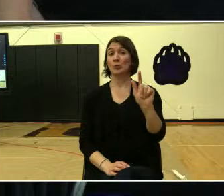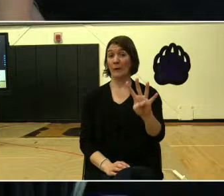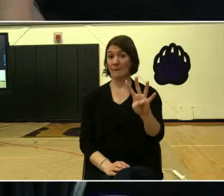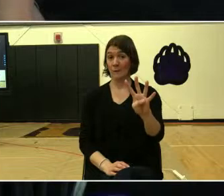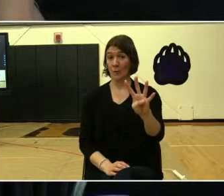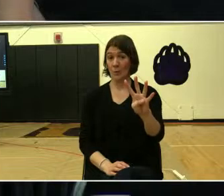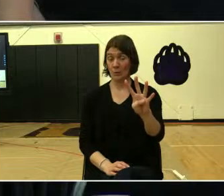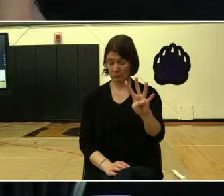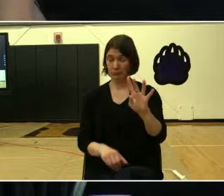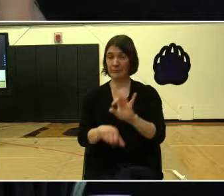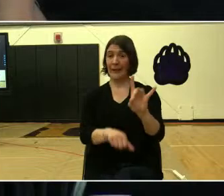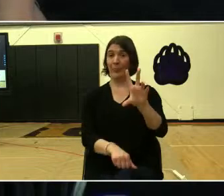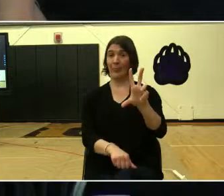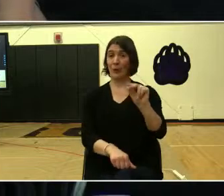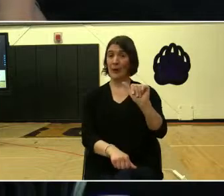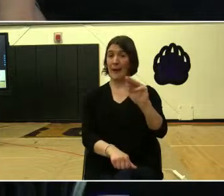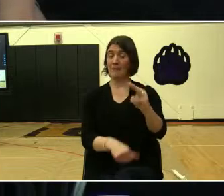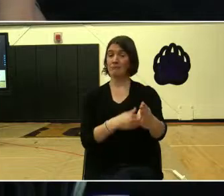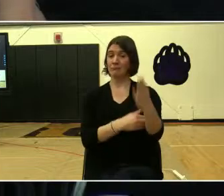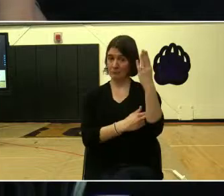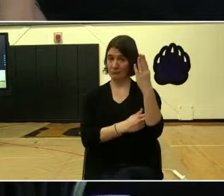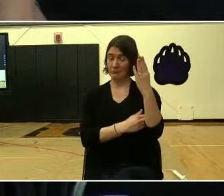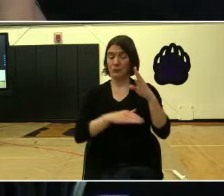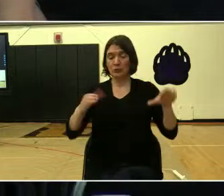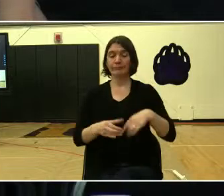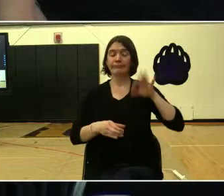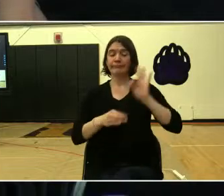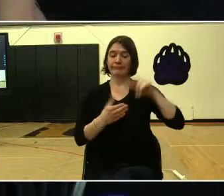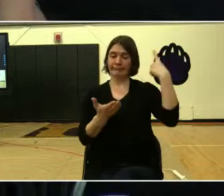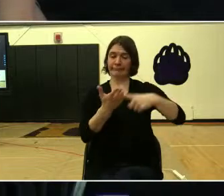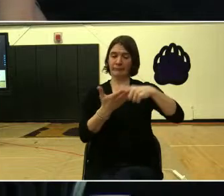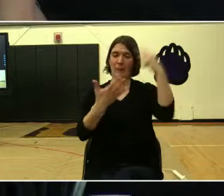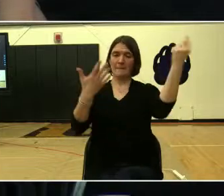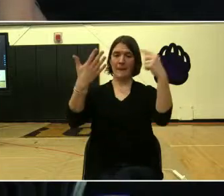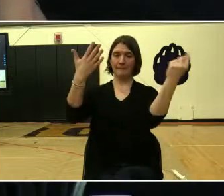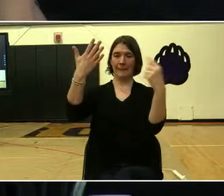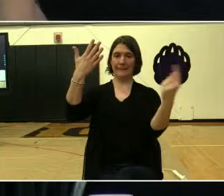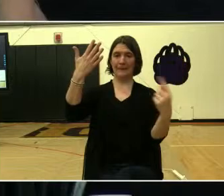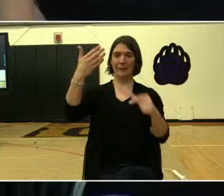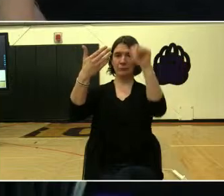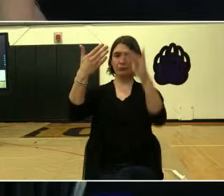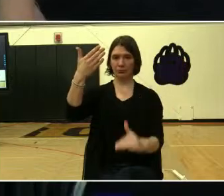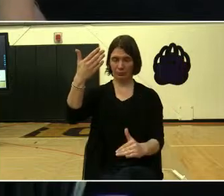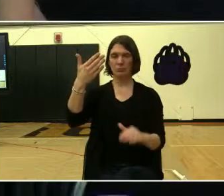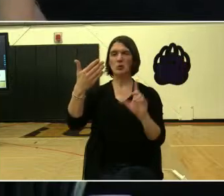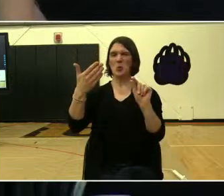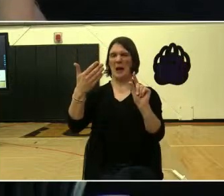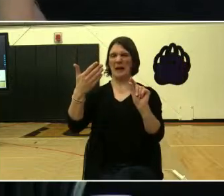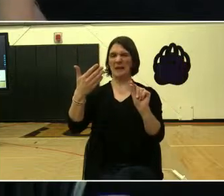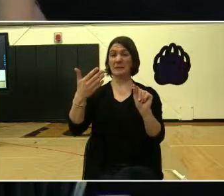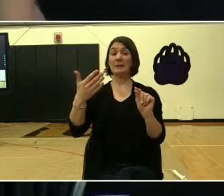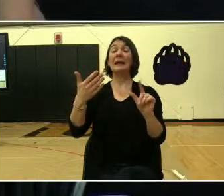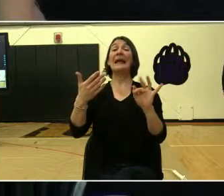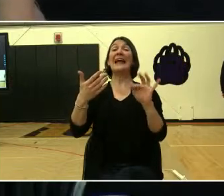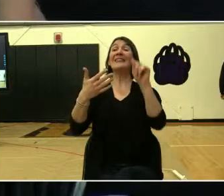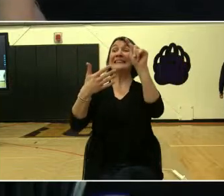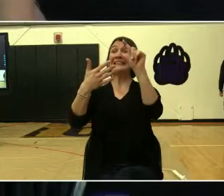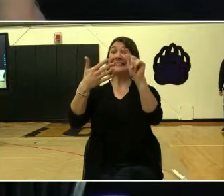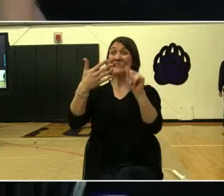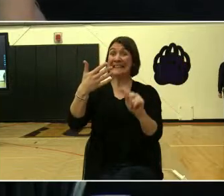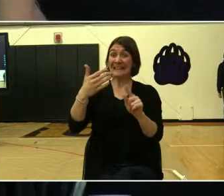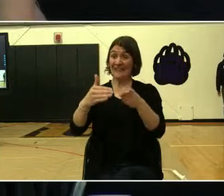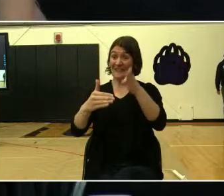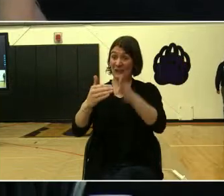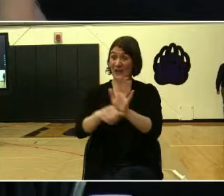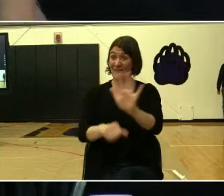2024 at 8:30 a.m. to act on the Articles listed below articles that have not been acted upon by